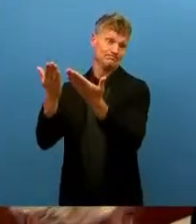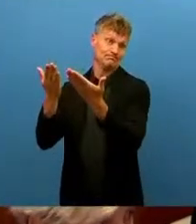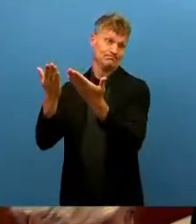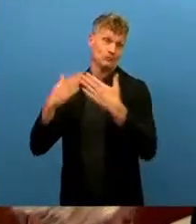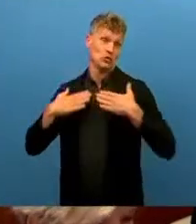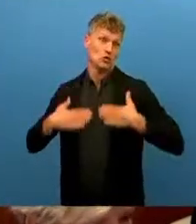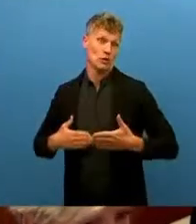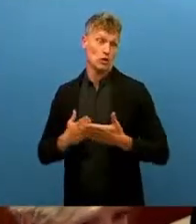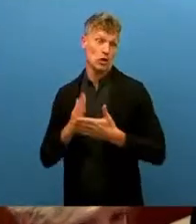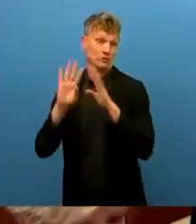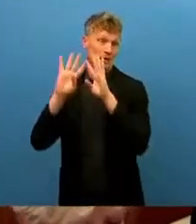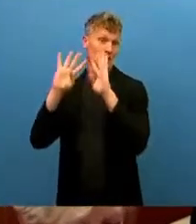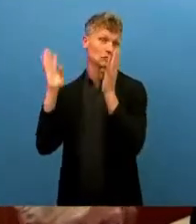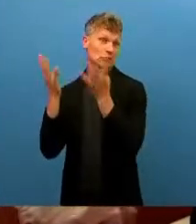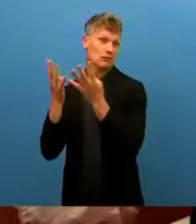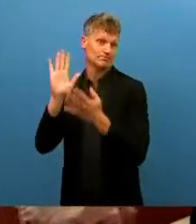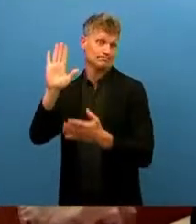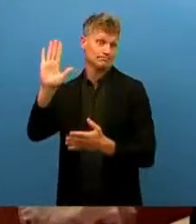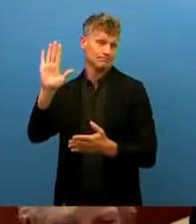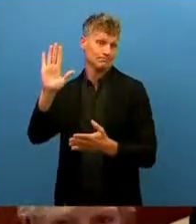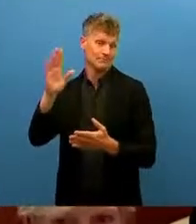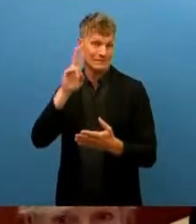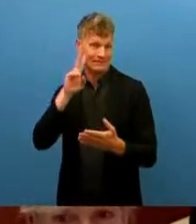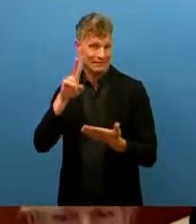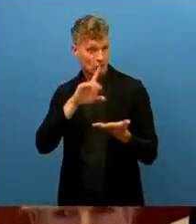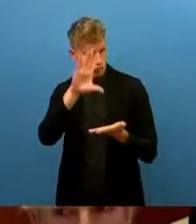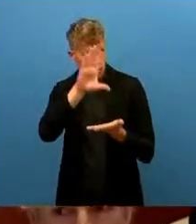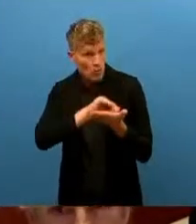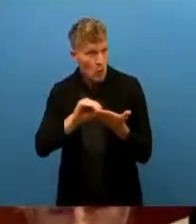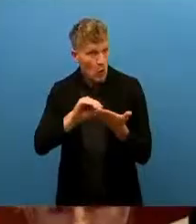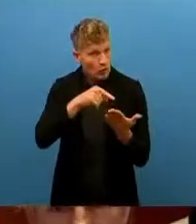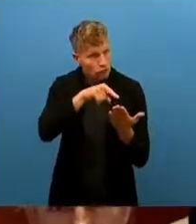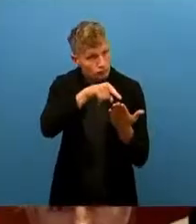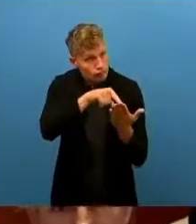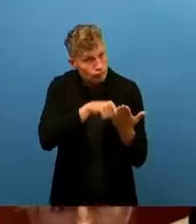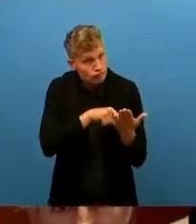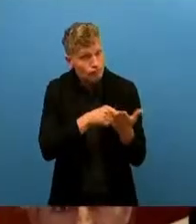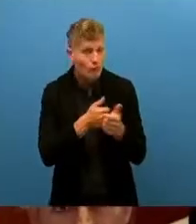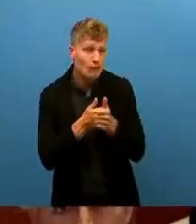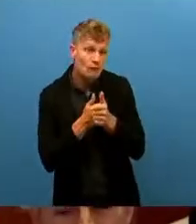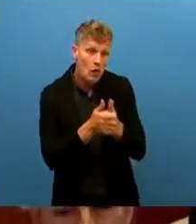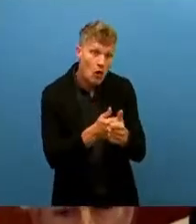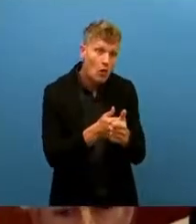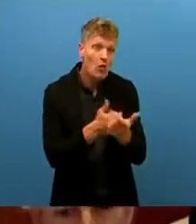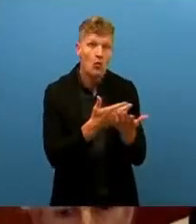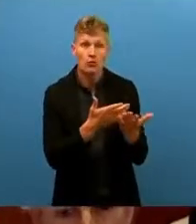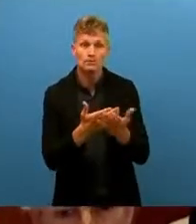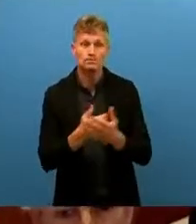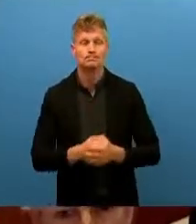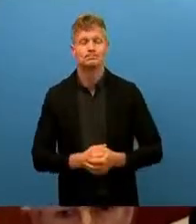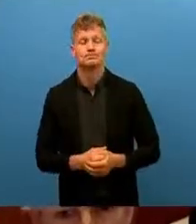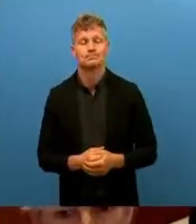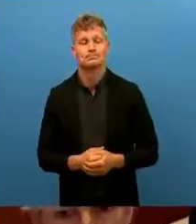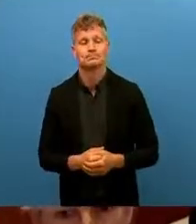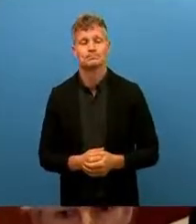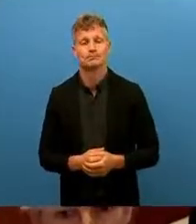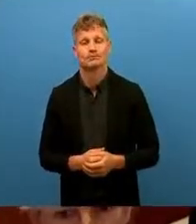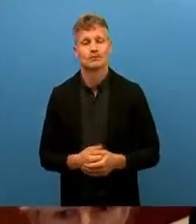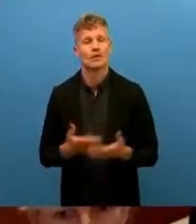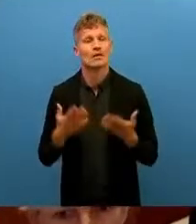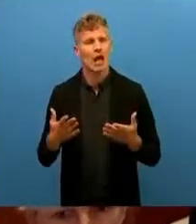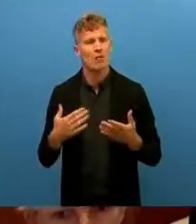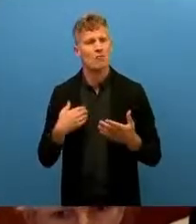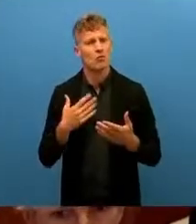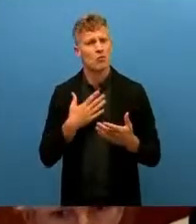develop based on the joint report of the intersessional meetings. Let us maintain the spirit of collaboration